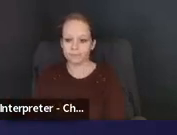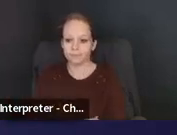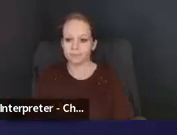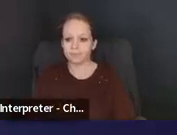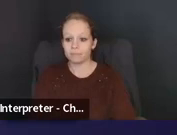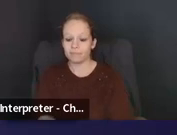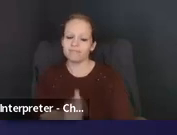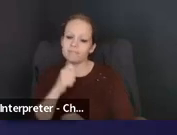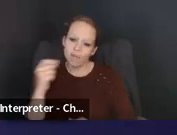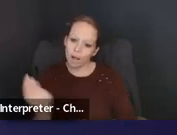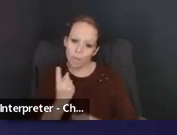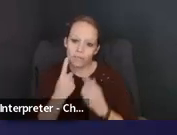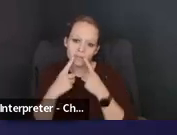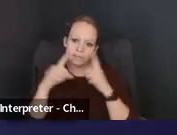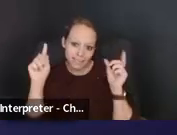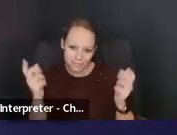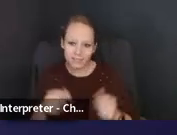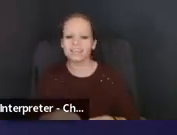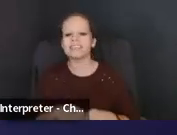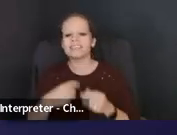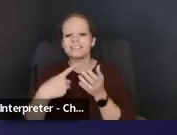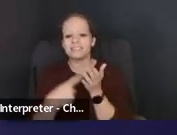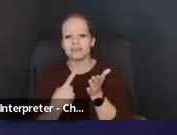It doesn't always happen that way.